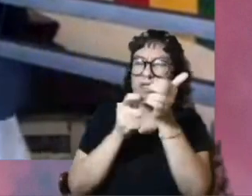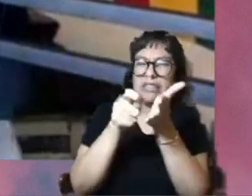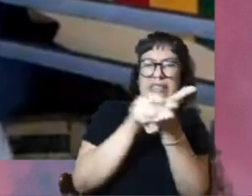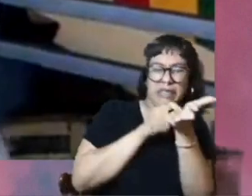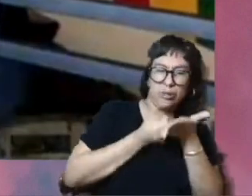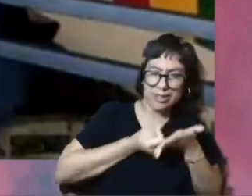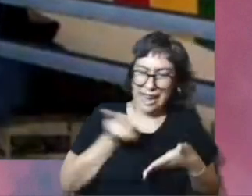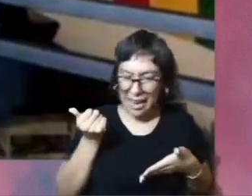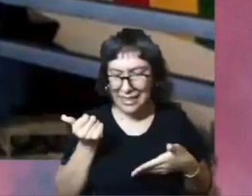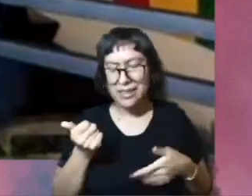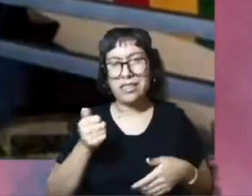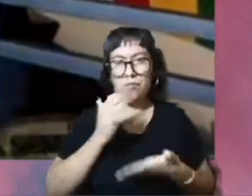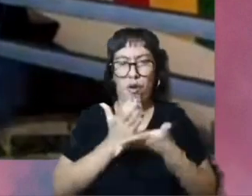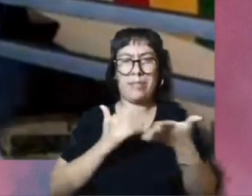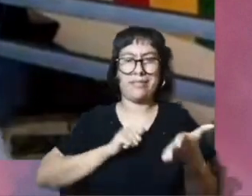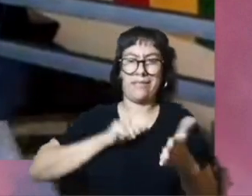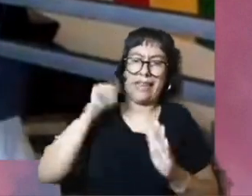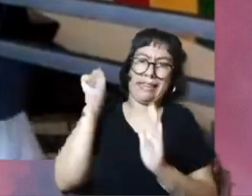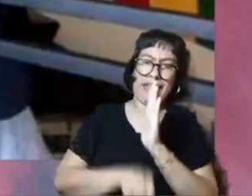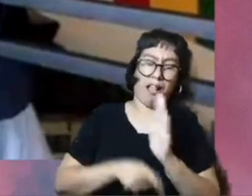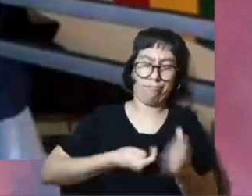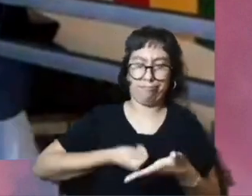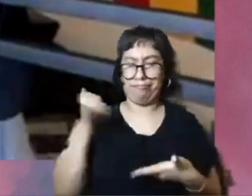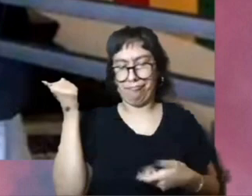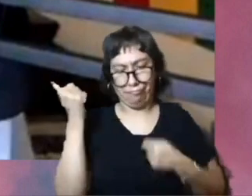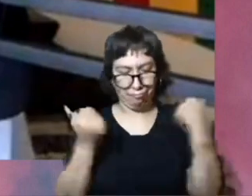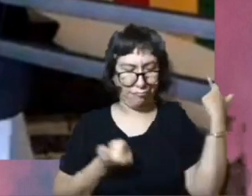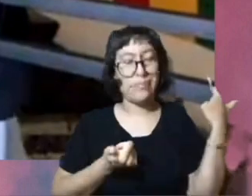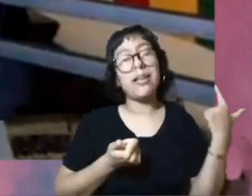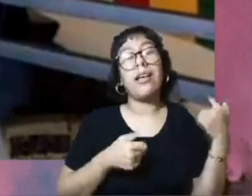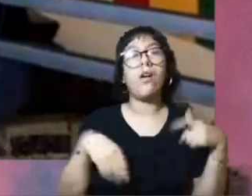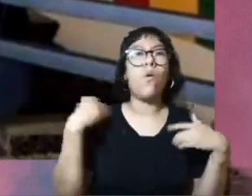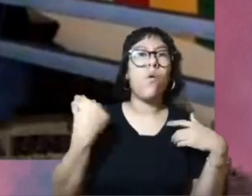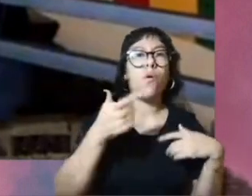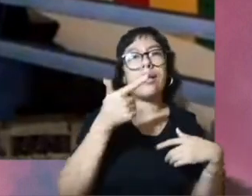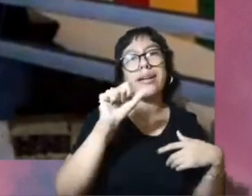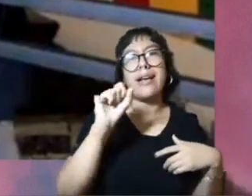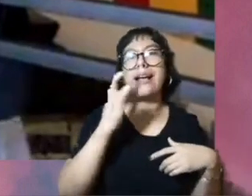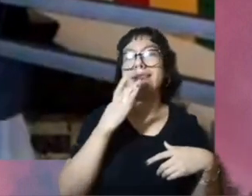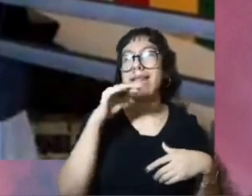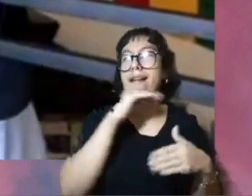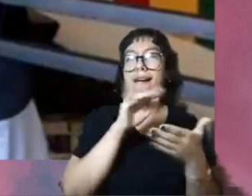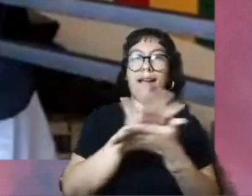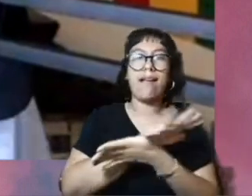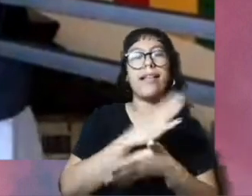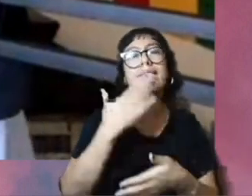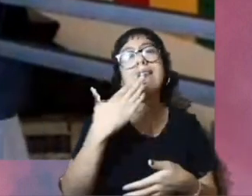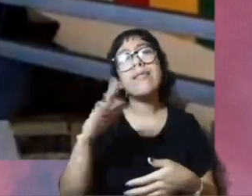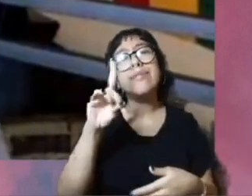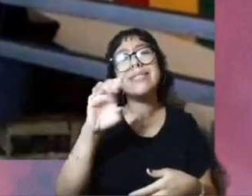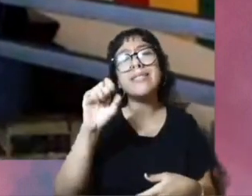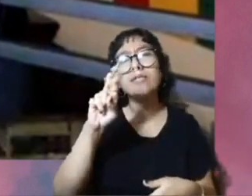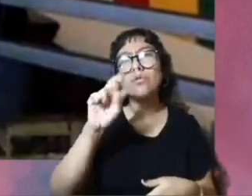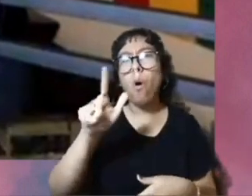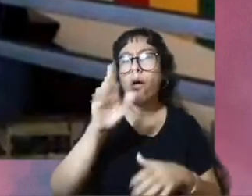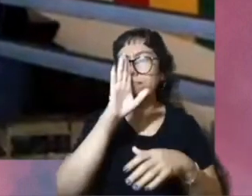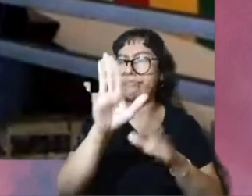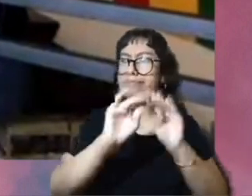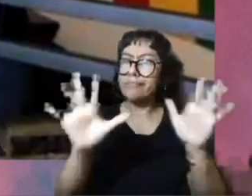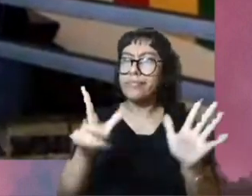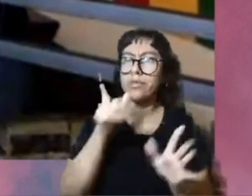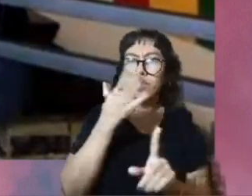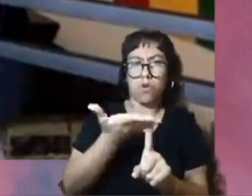myself I kill. Come on, gaslight drenched and made me guilty. Thank you, Diesel, speaking so explicitly to your